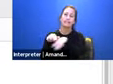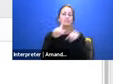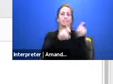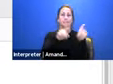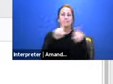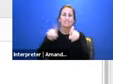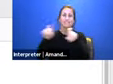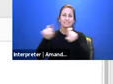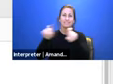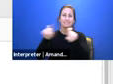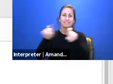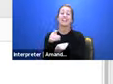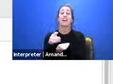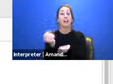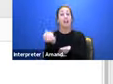will understand,